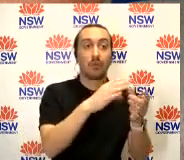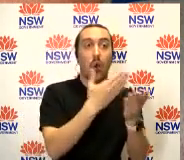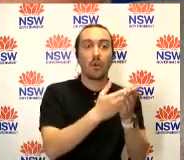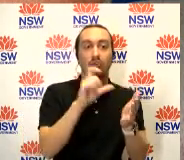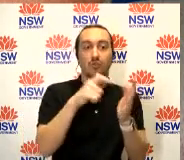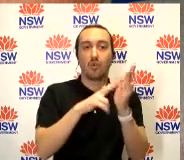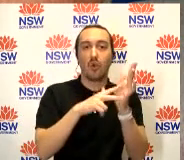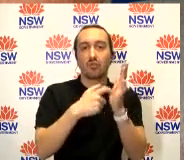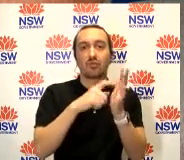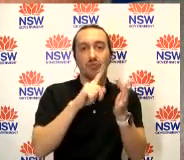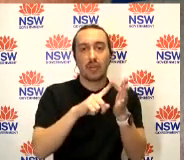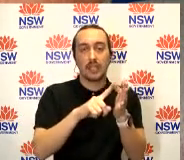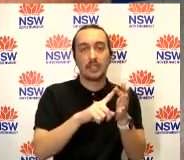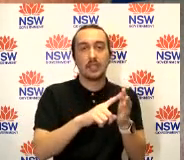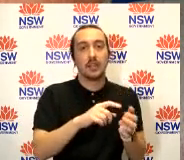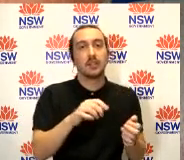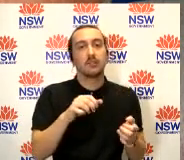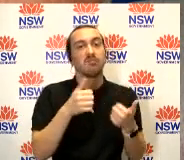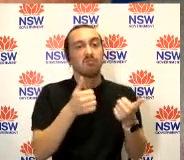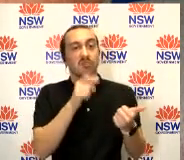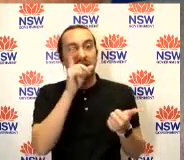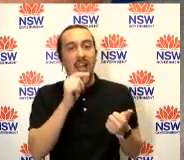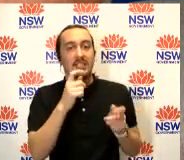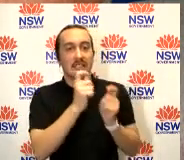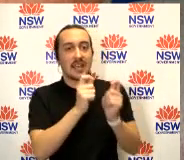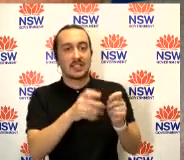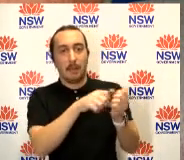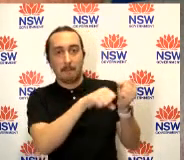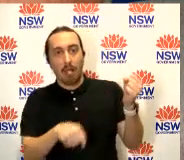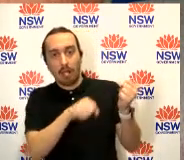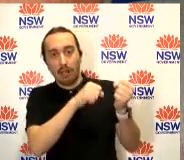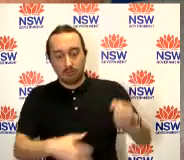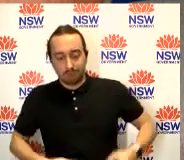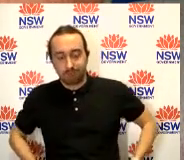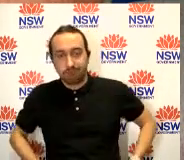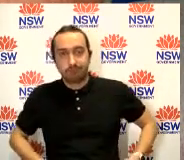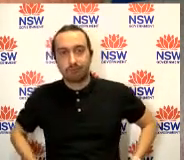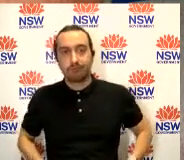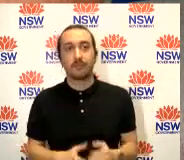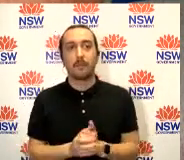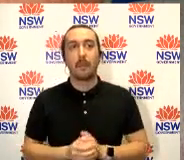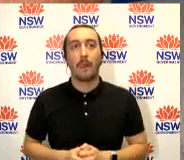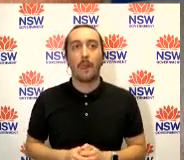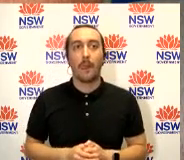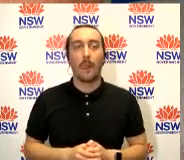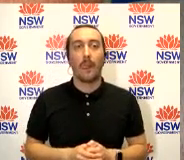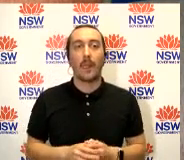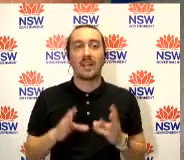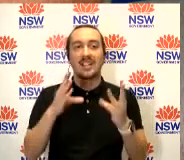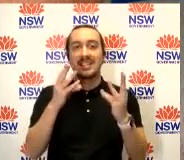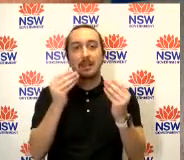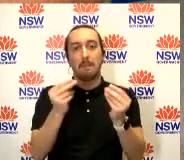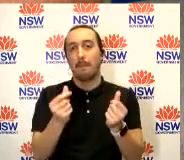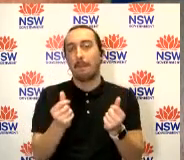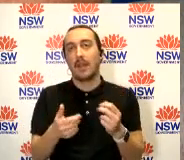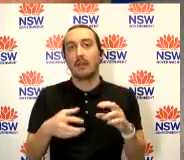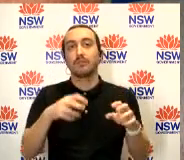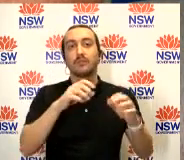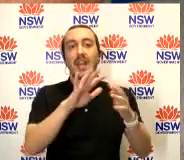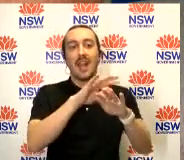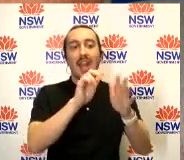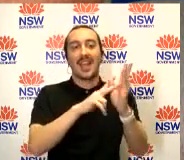with doing a pull test on those type of things. Something that's been riveted or tech screwed onto roof sheeting, you wouldn't do a